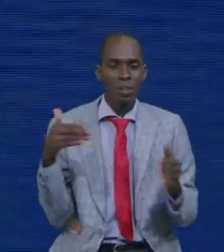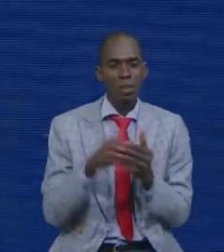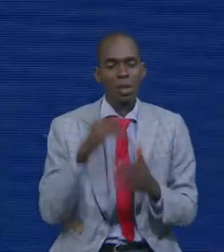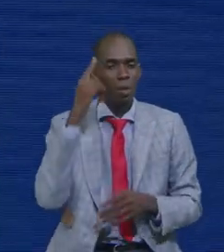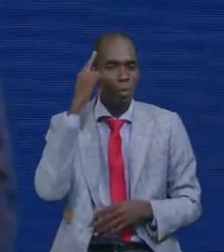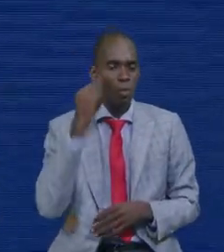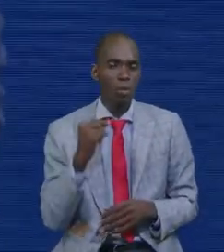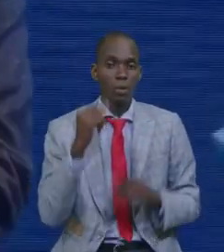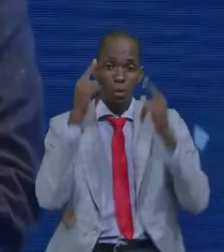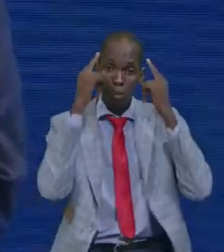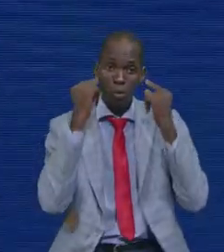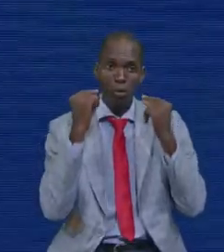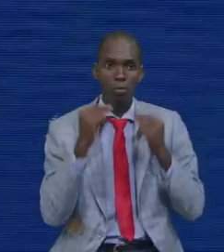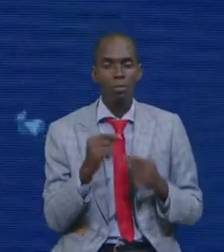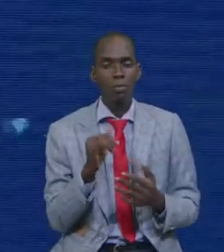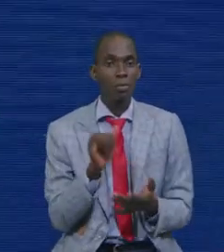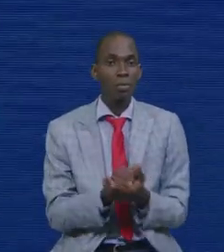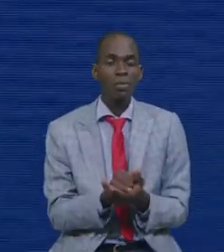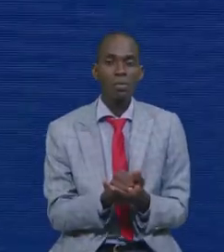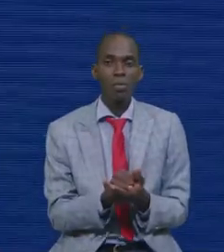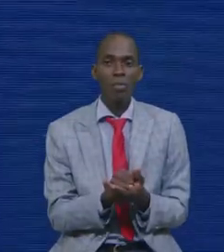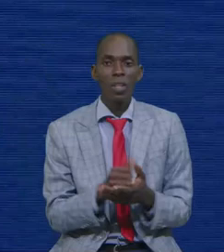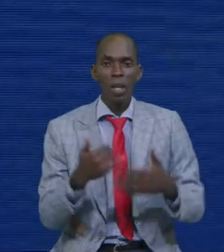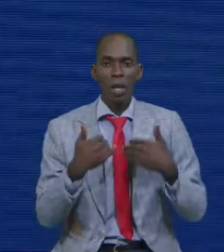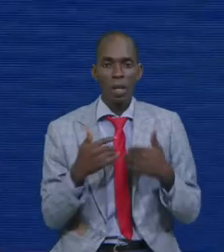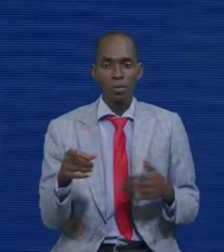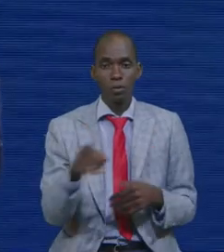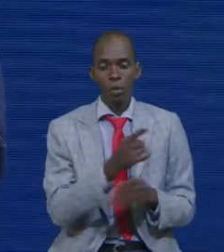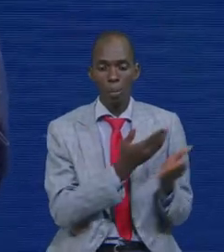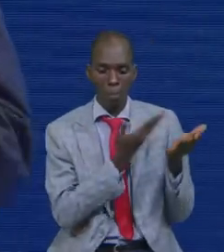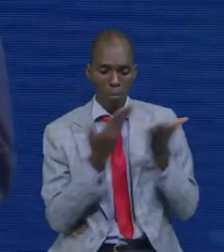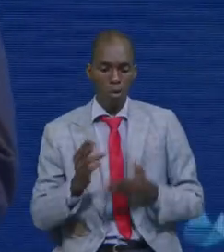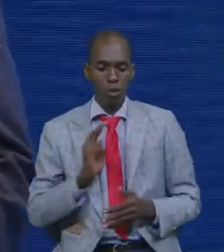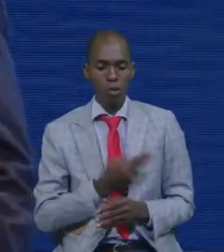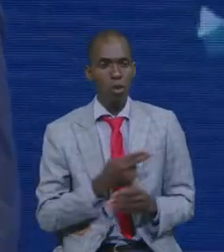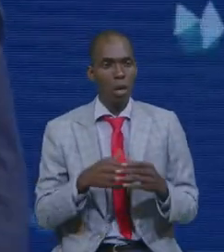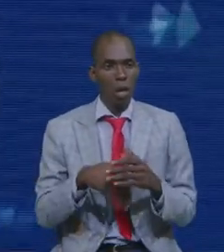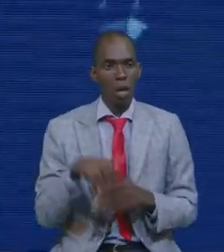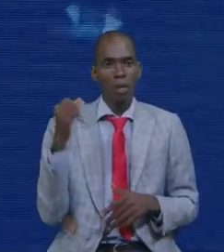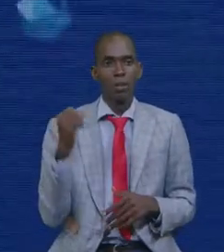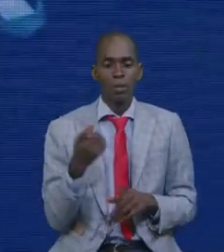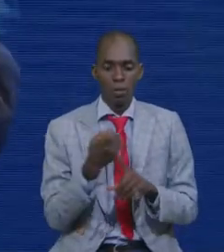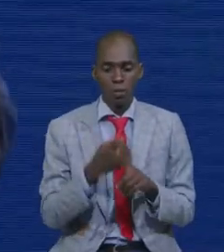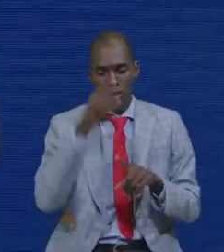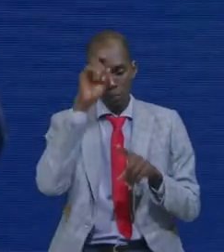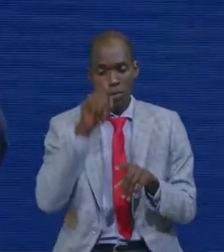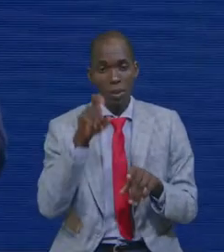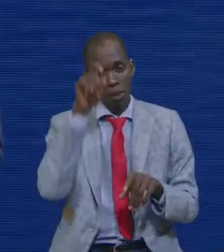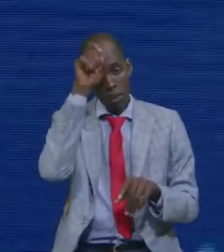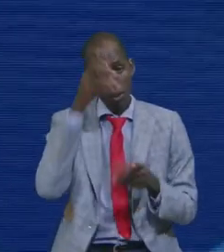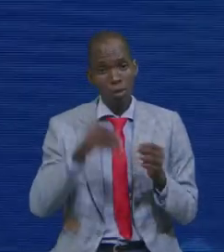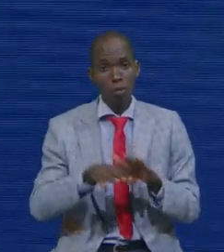Moses. Wherefore have ye brought us up out of Egypt to die in